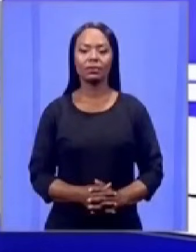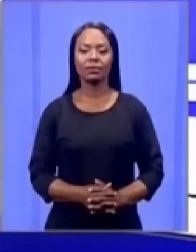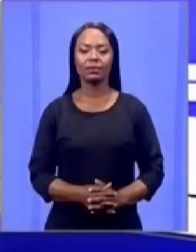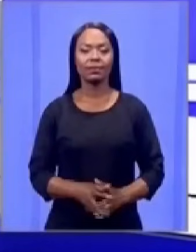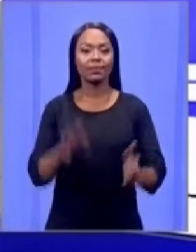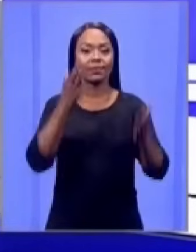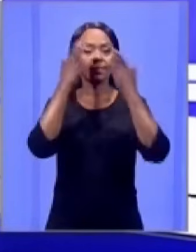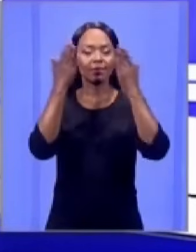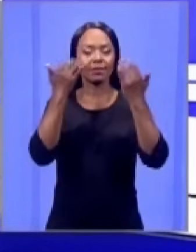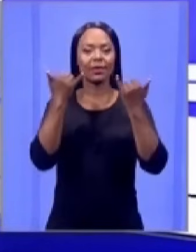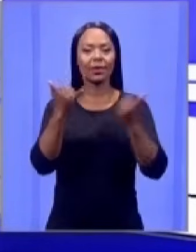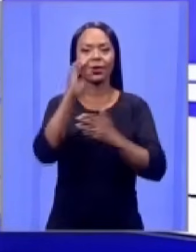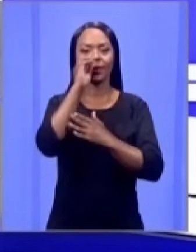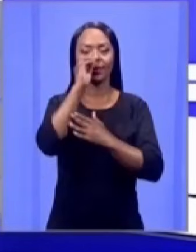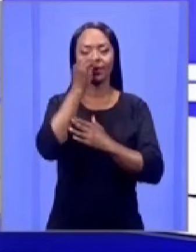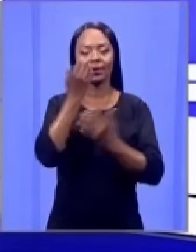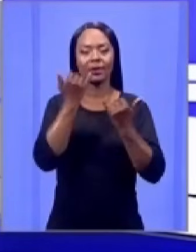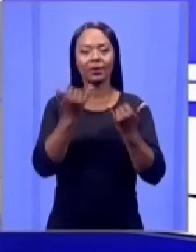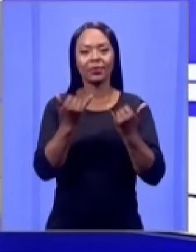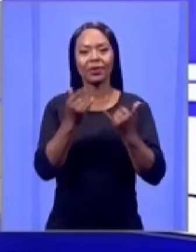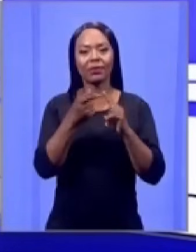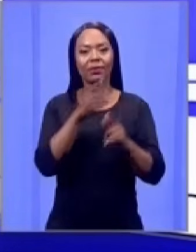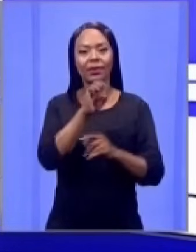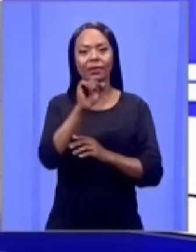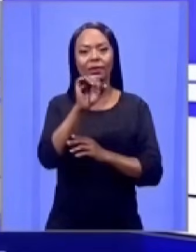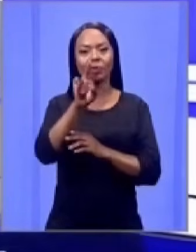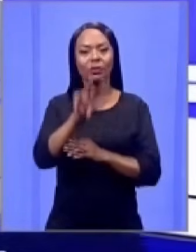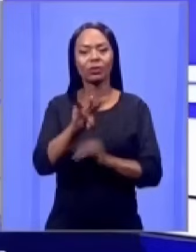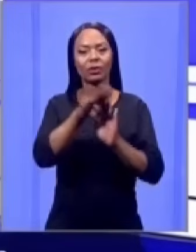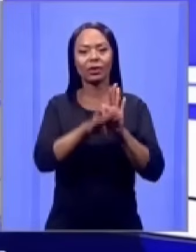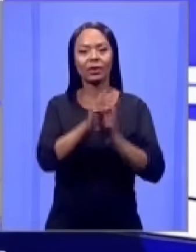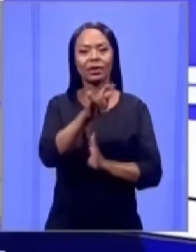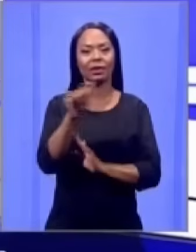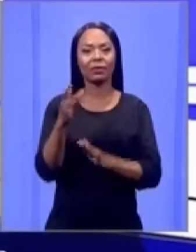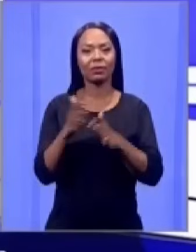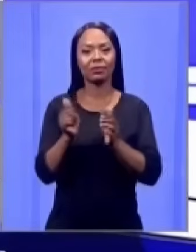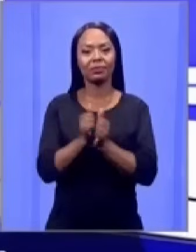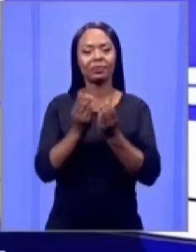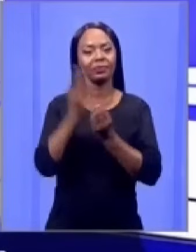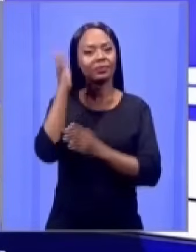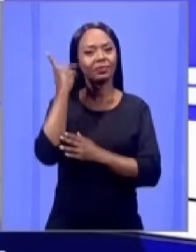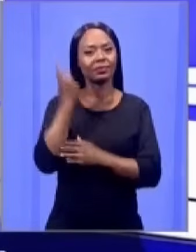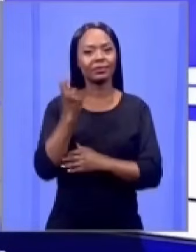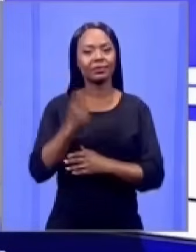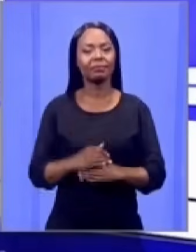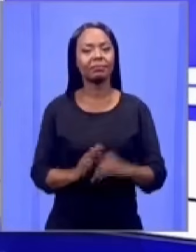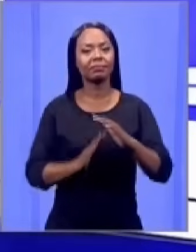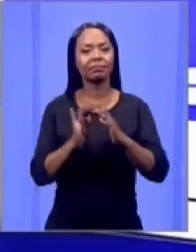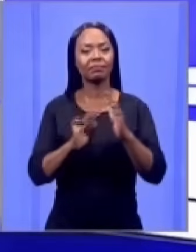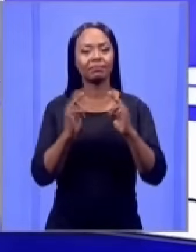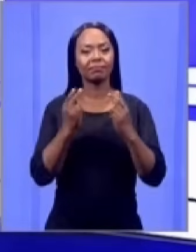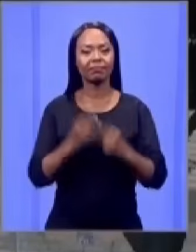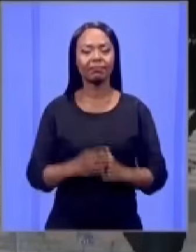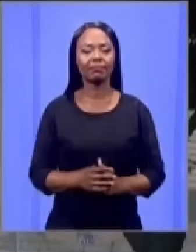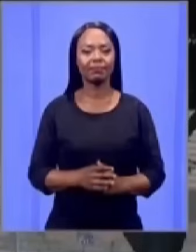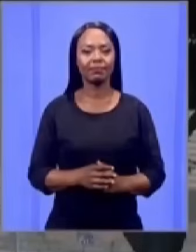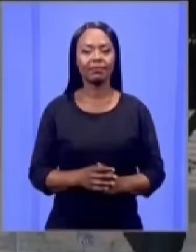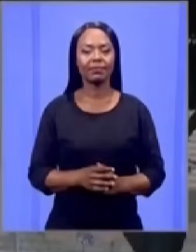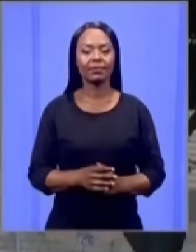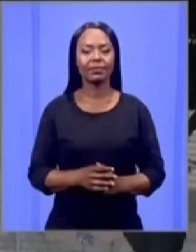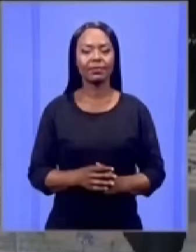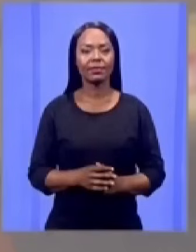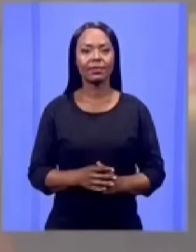Dumela mo hi ditabeng tsa letsatsi phirimane ena SABC 2 le DDT ke mo le Triforce ntse lengwe di hloho di latela.